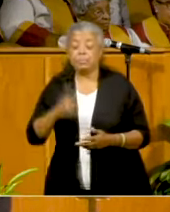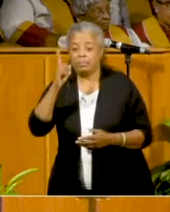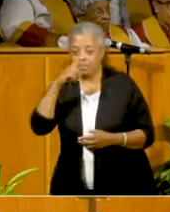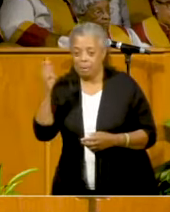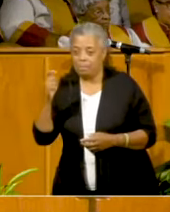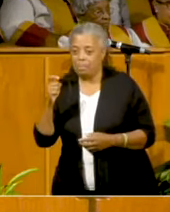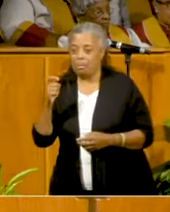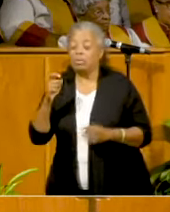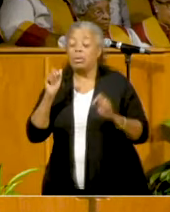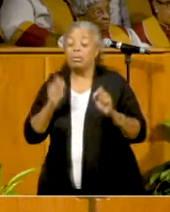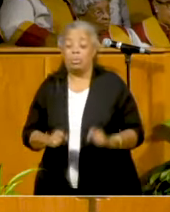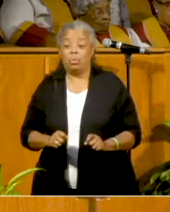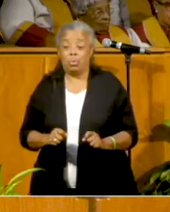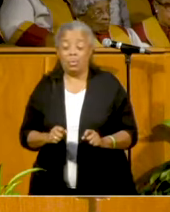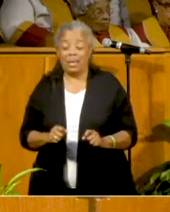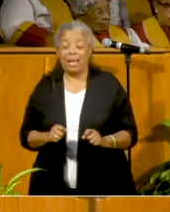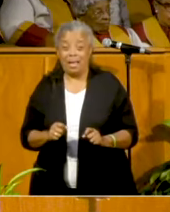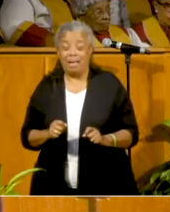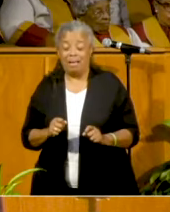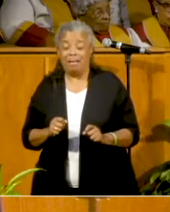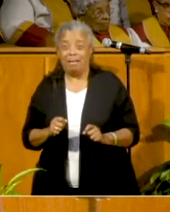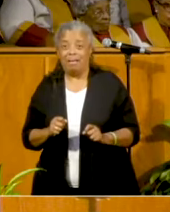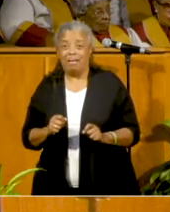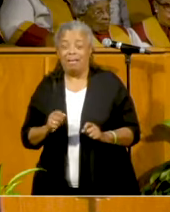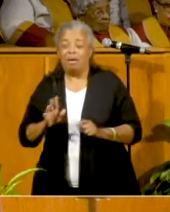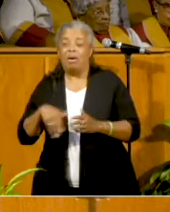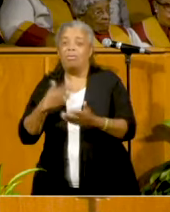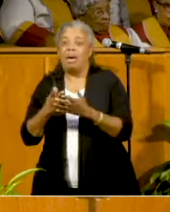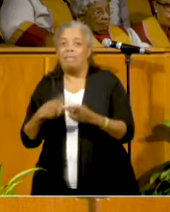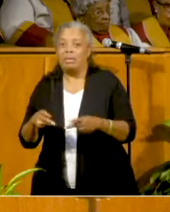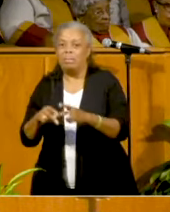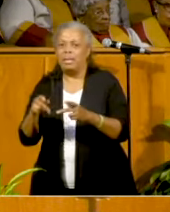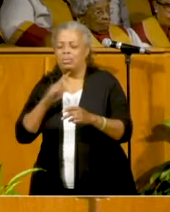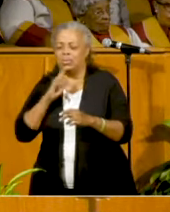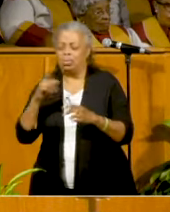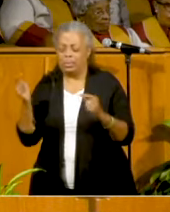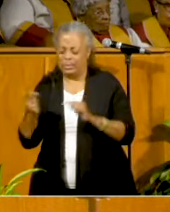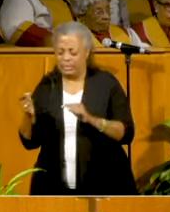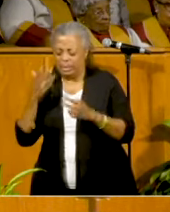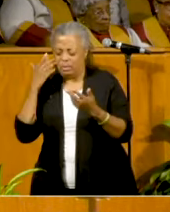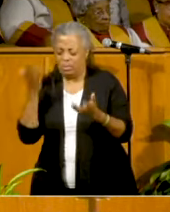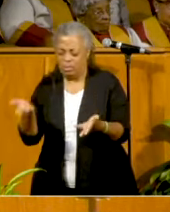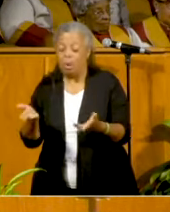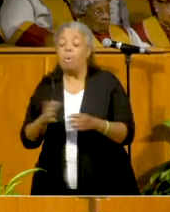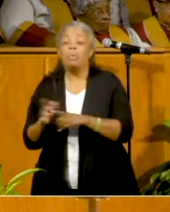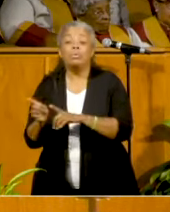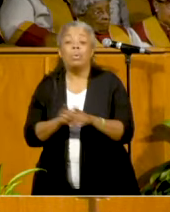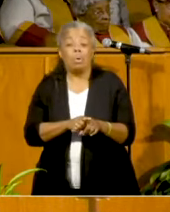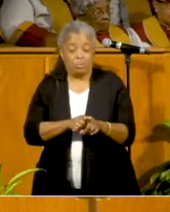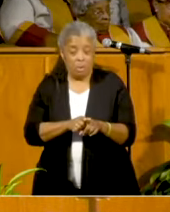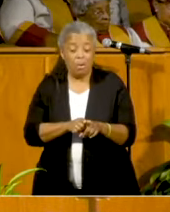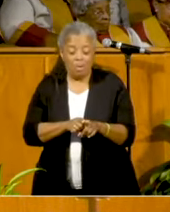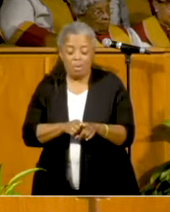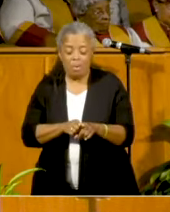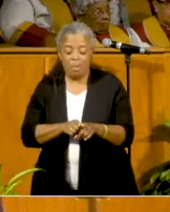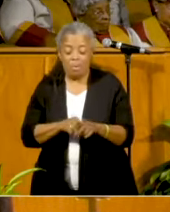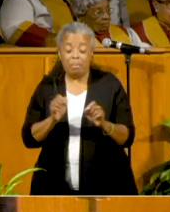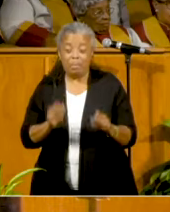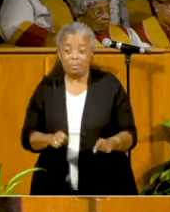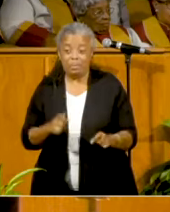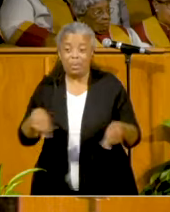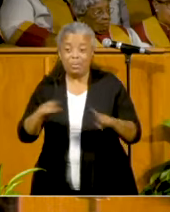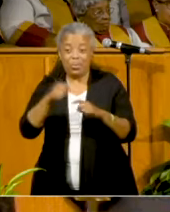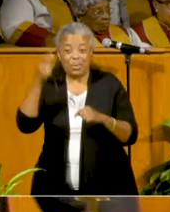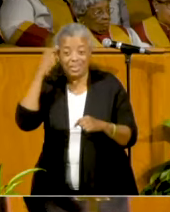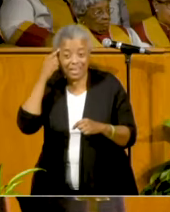Because not only can you slip in a place where you sin and don't know it, you can slip into a place where you think